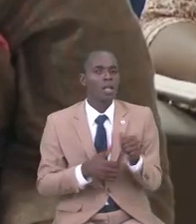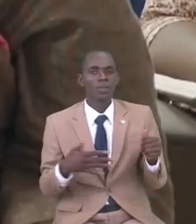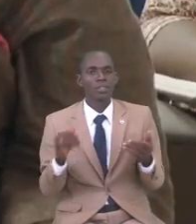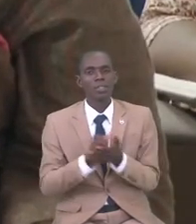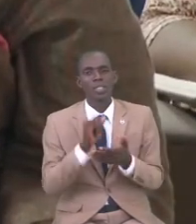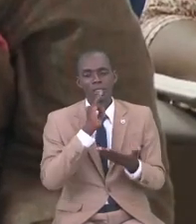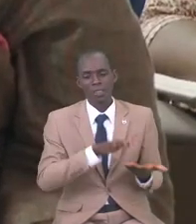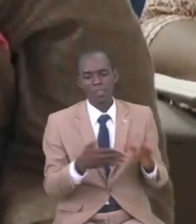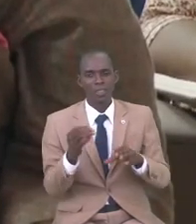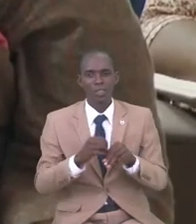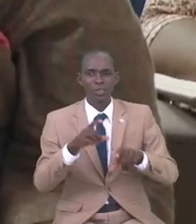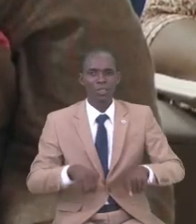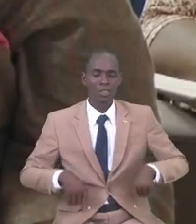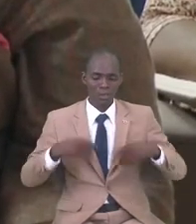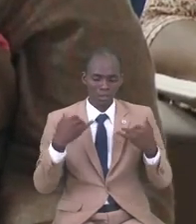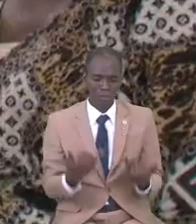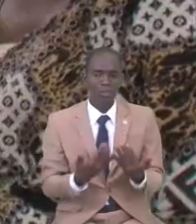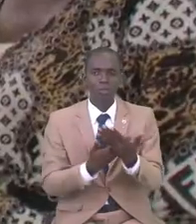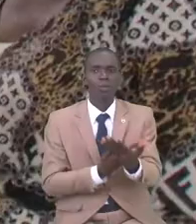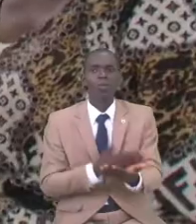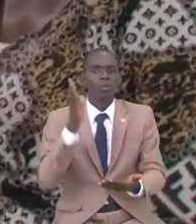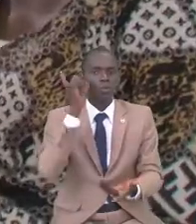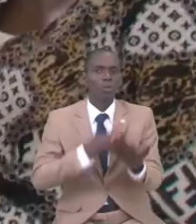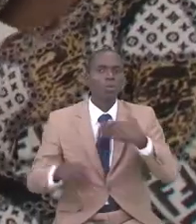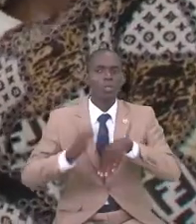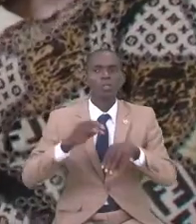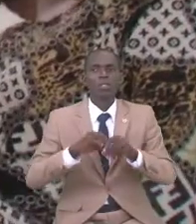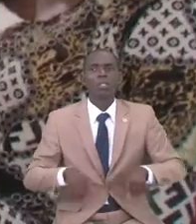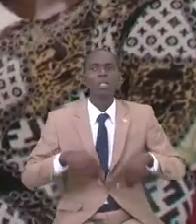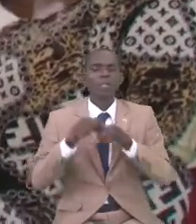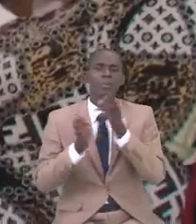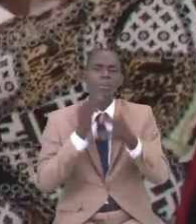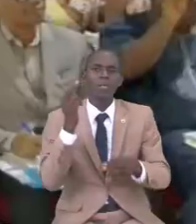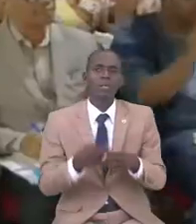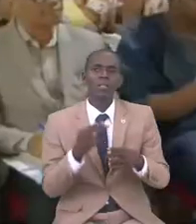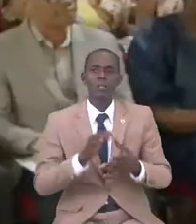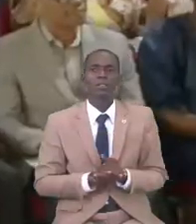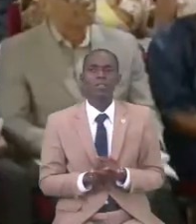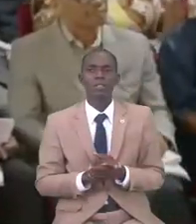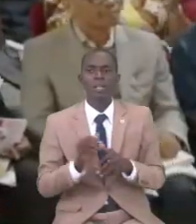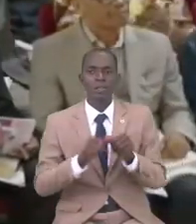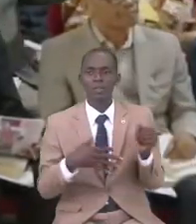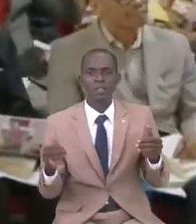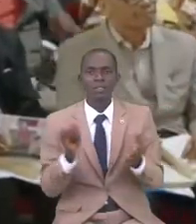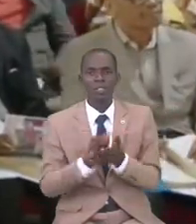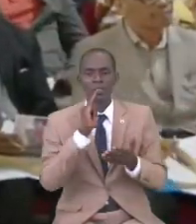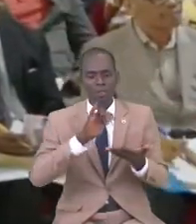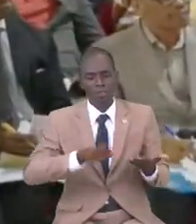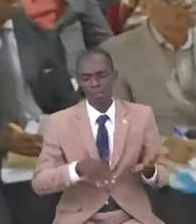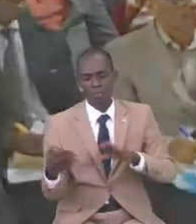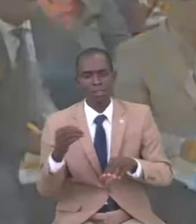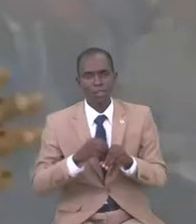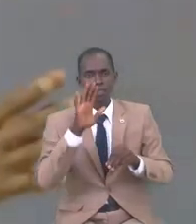dead in your life this morning will revive in Jesus' name. everything that is dead in